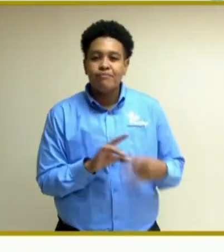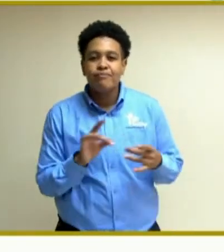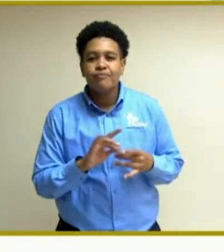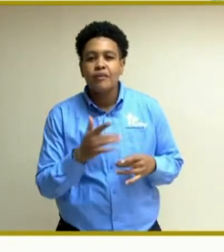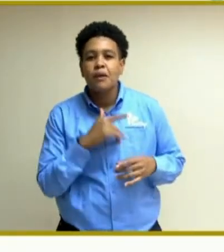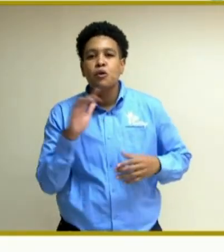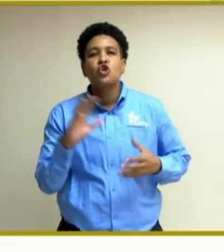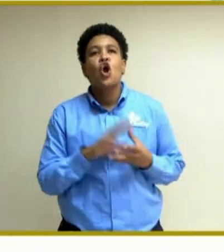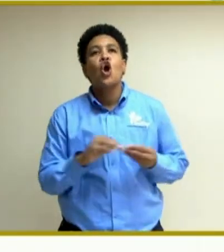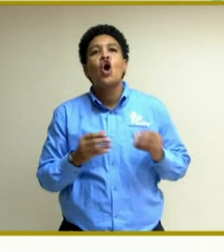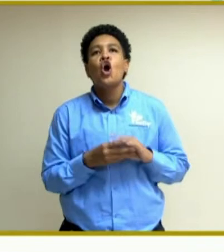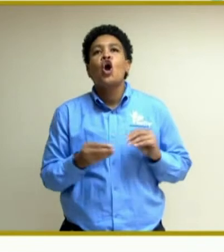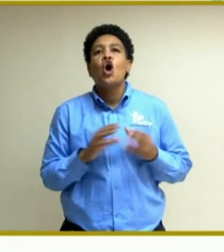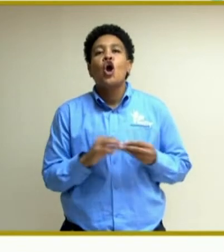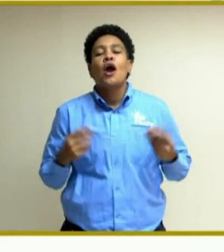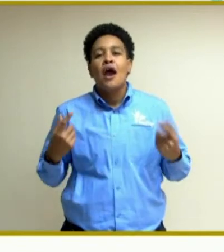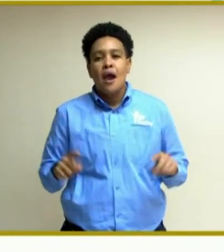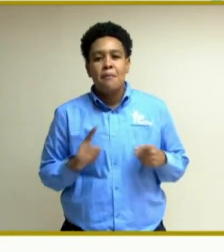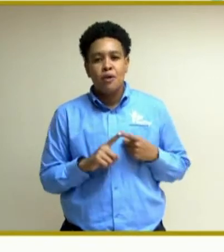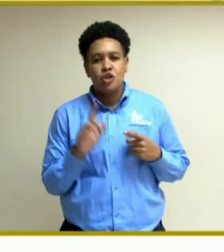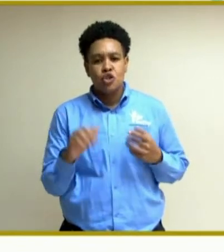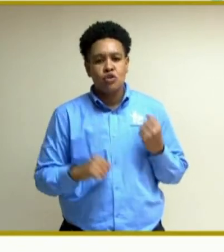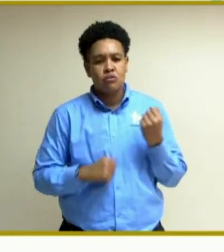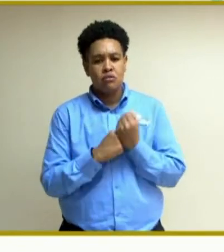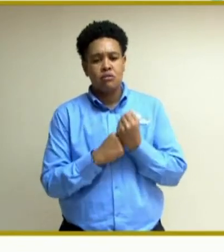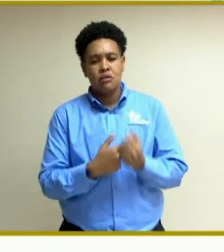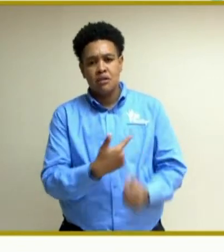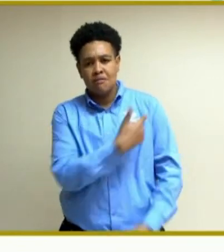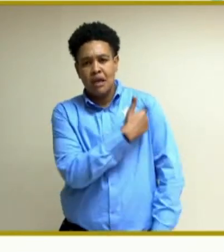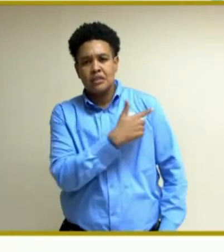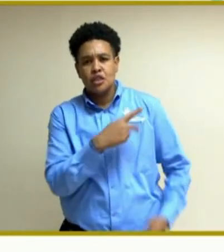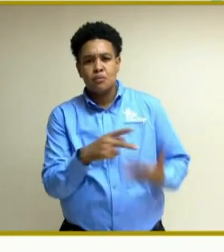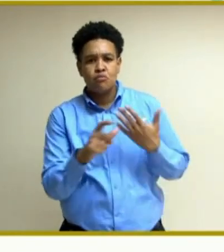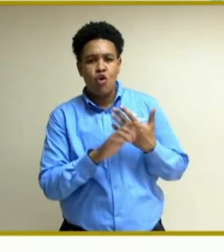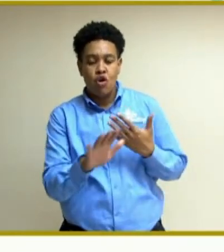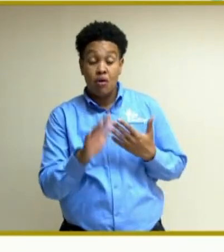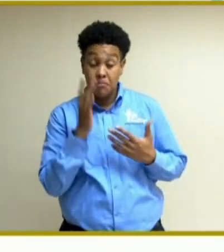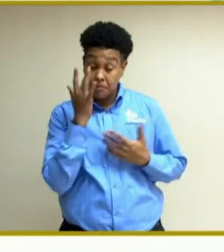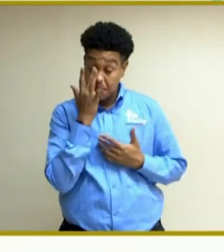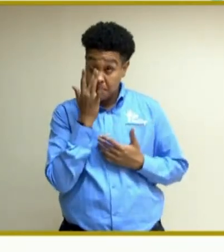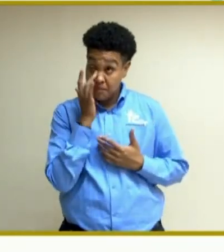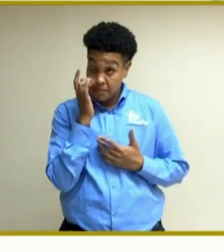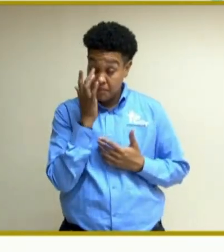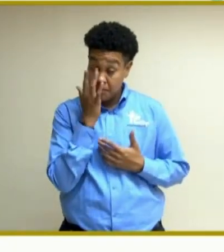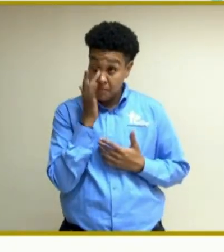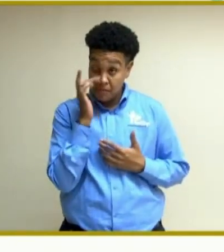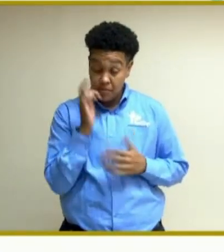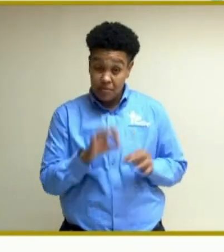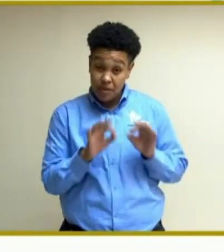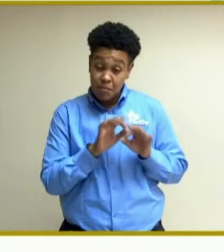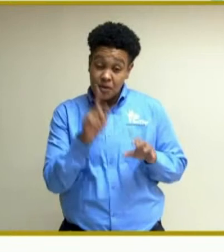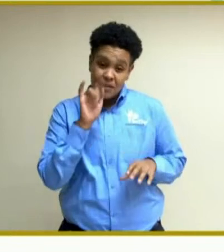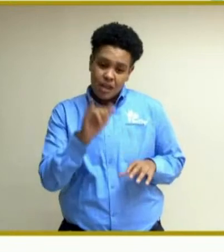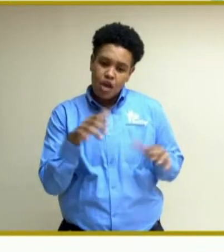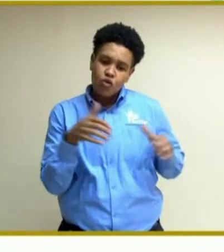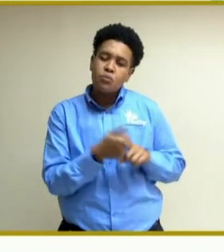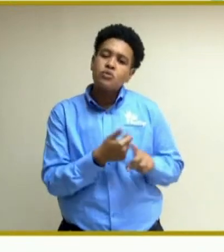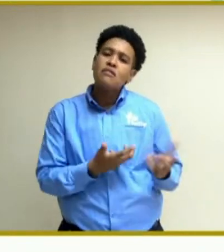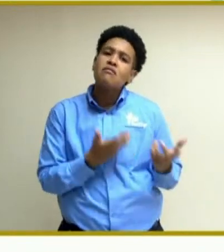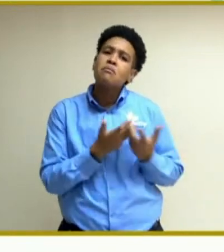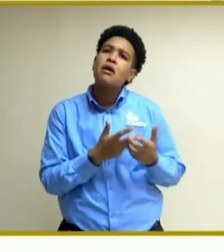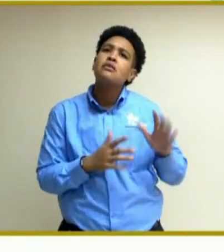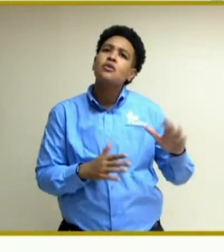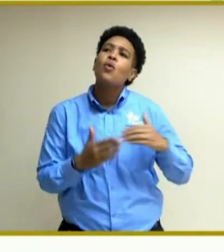your testimony and your endorsement of the vaccine program. It's so important, particularly for that group that you cater to,